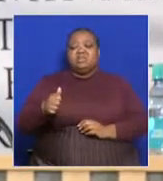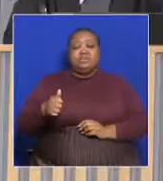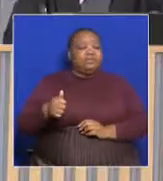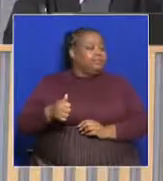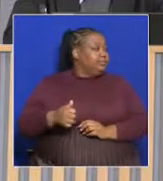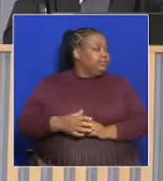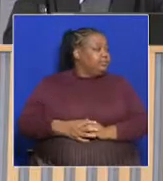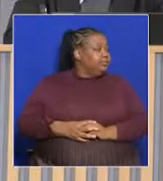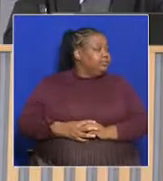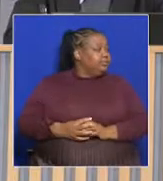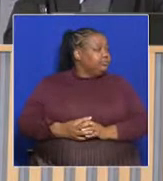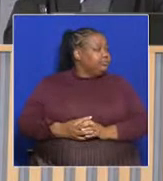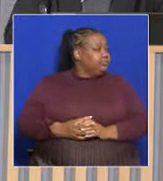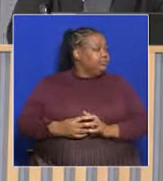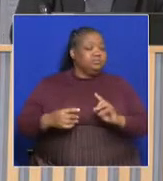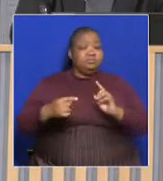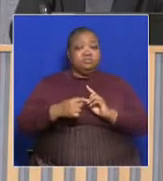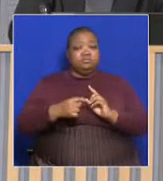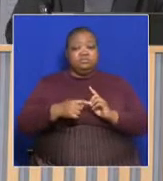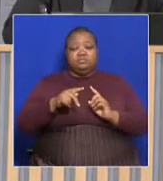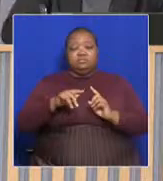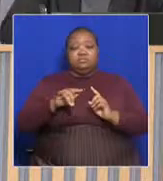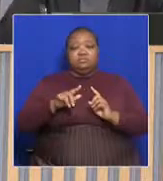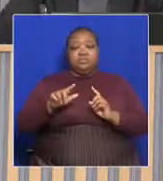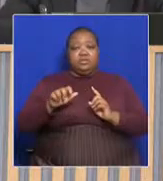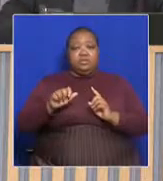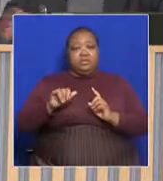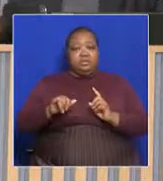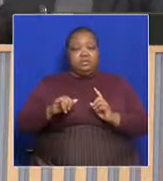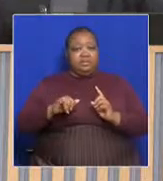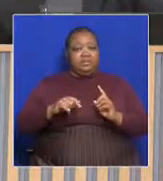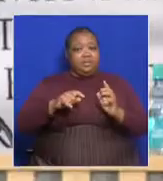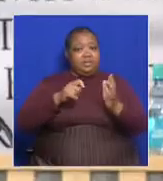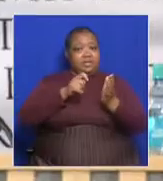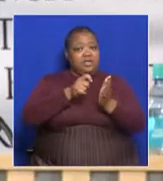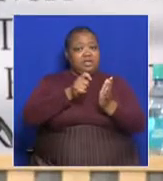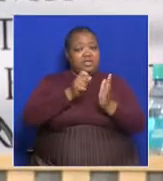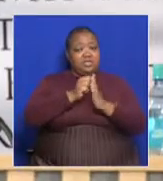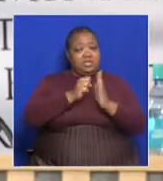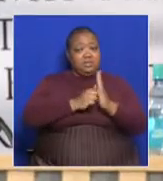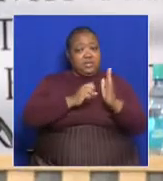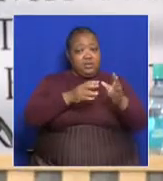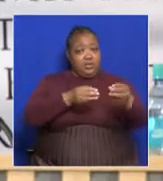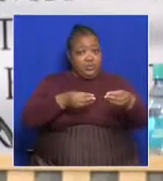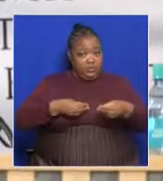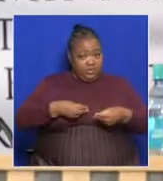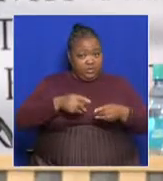this Pillay statement. Yes, it looks like I did. Thank you. let's go to 654.